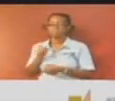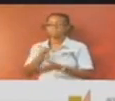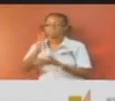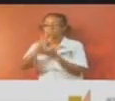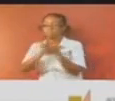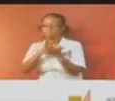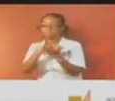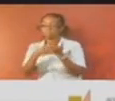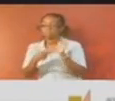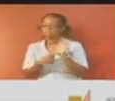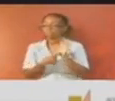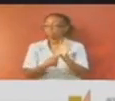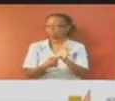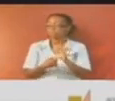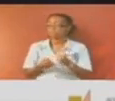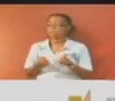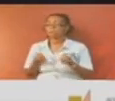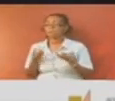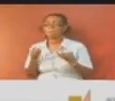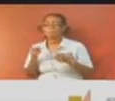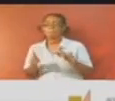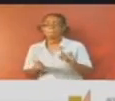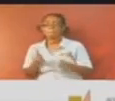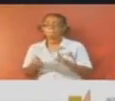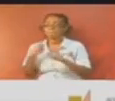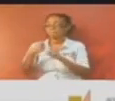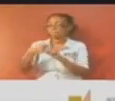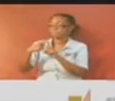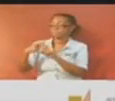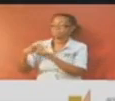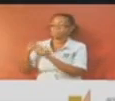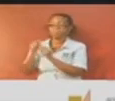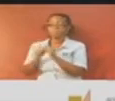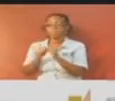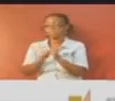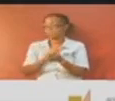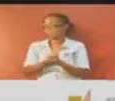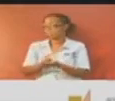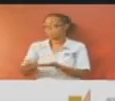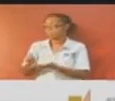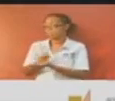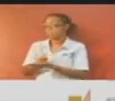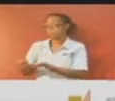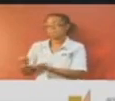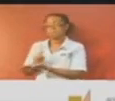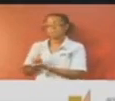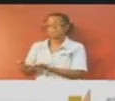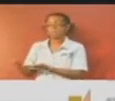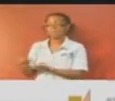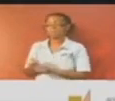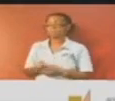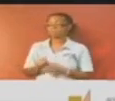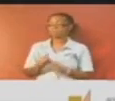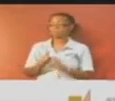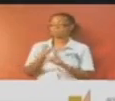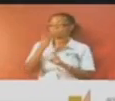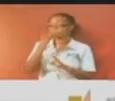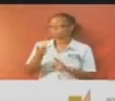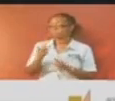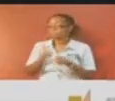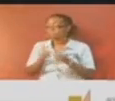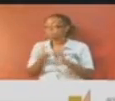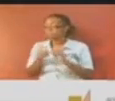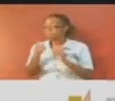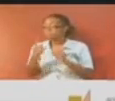confirmed and reported at the end of an epidemiologic week. So the numbers that you see, 1, 2, 3, 4, going all the way up